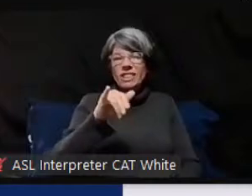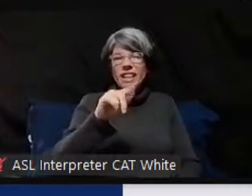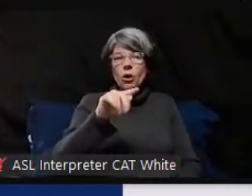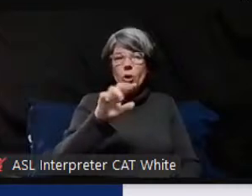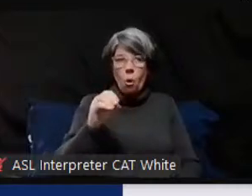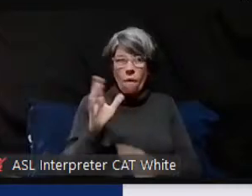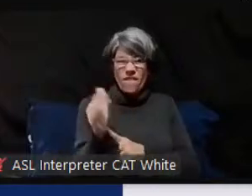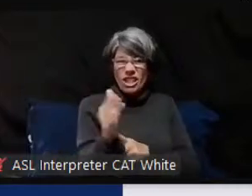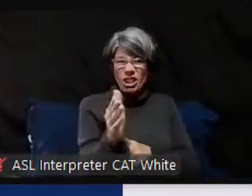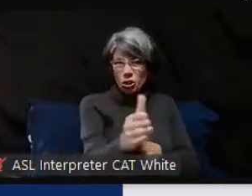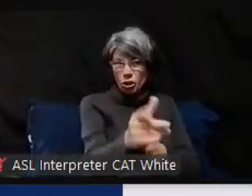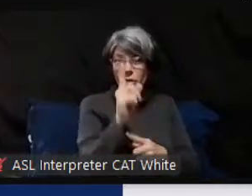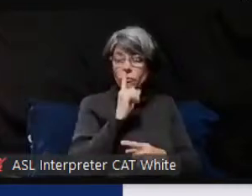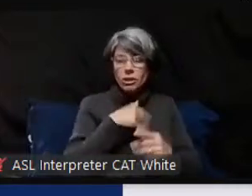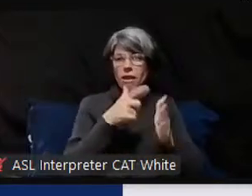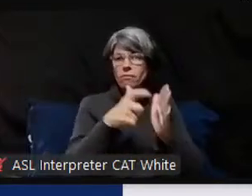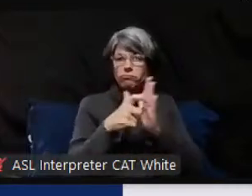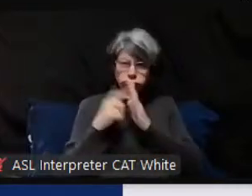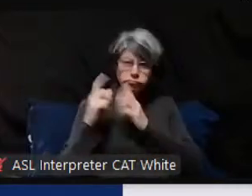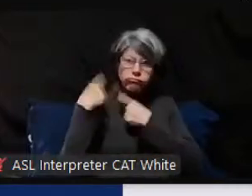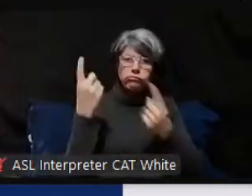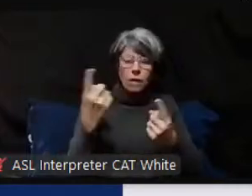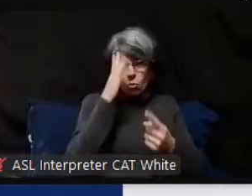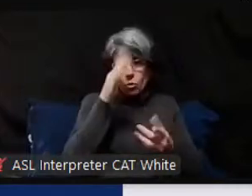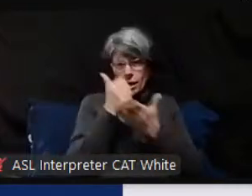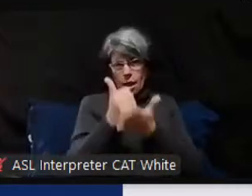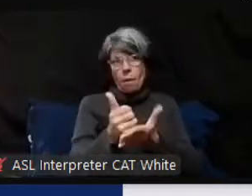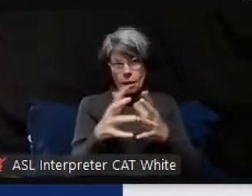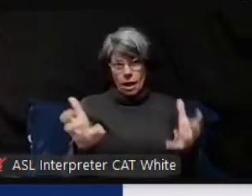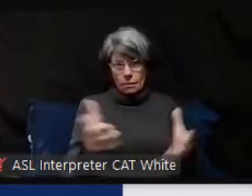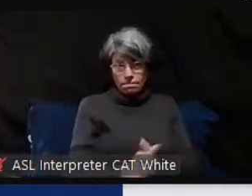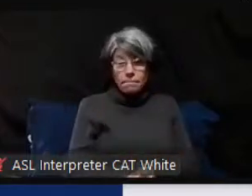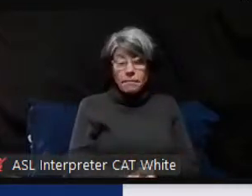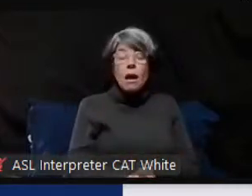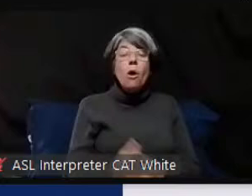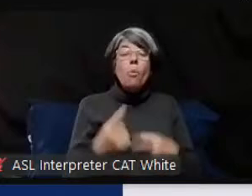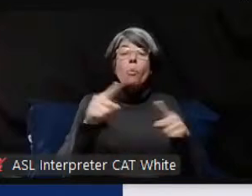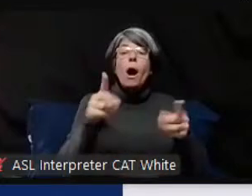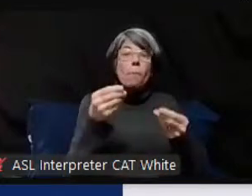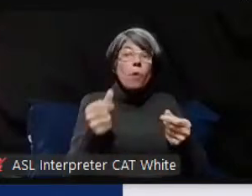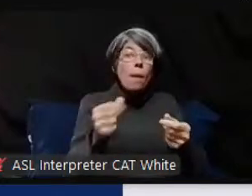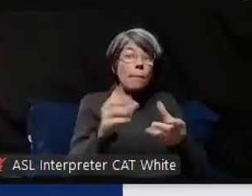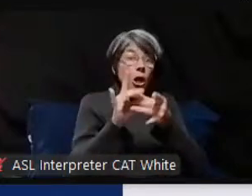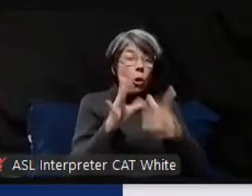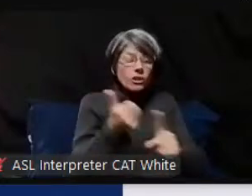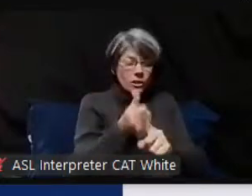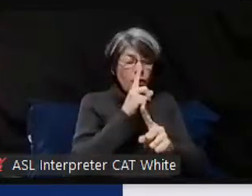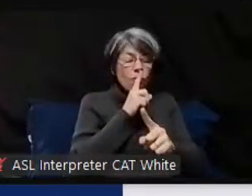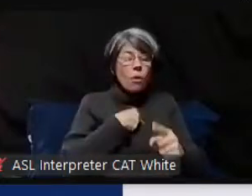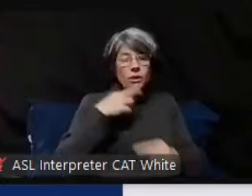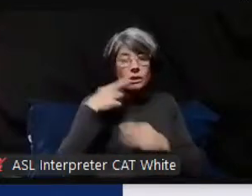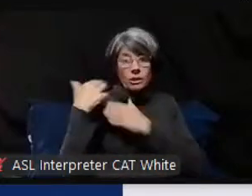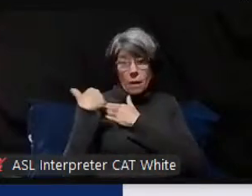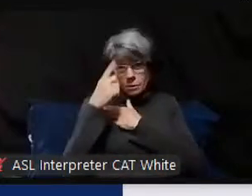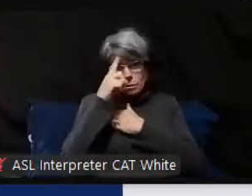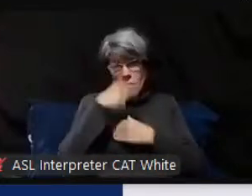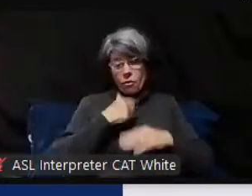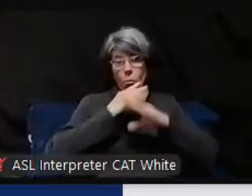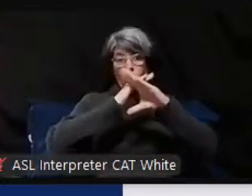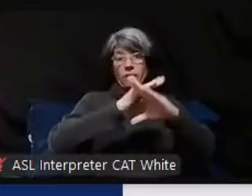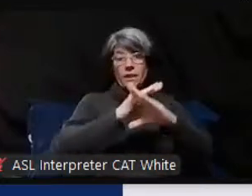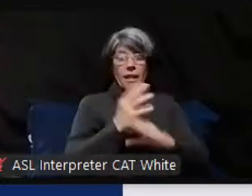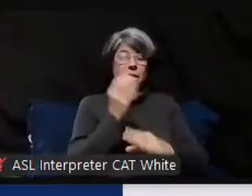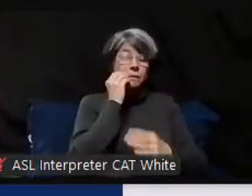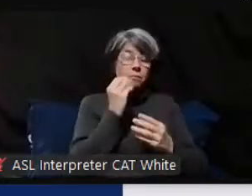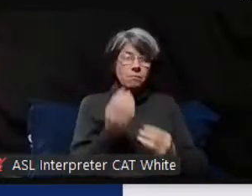longest term and most reliable solution. While property owners are ultimately responsible for preventing mosquitoes from growing